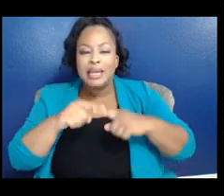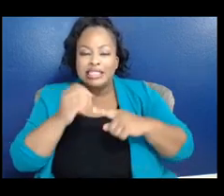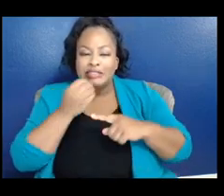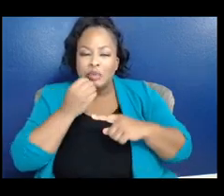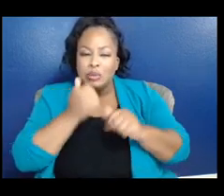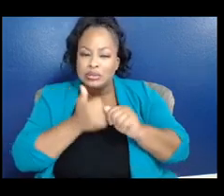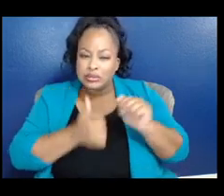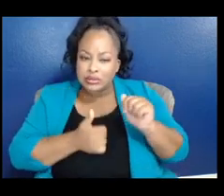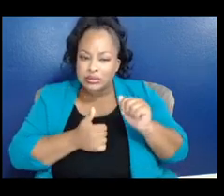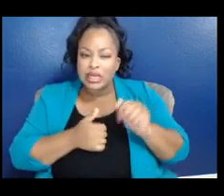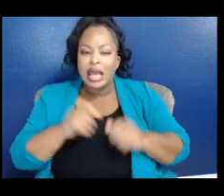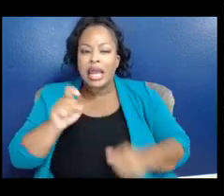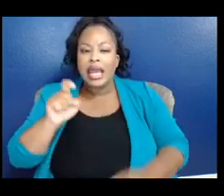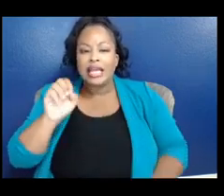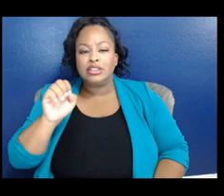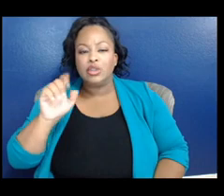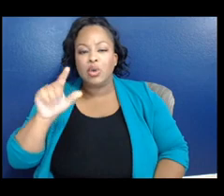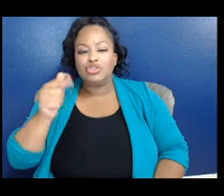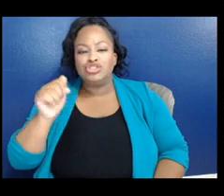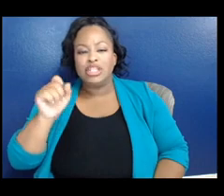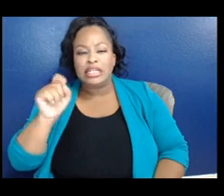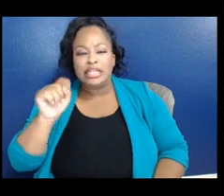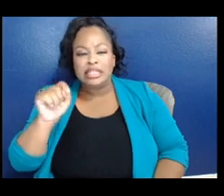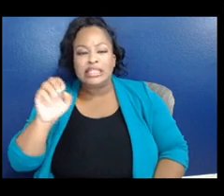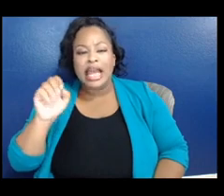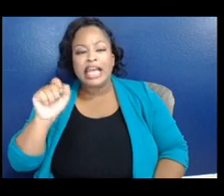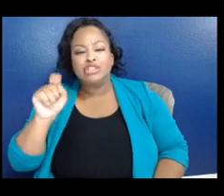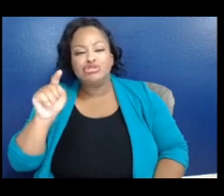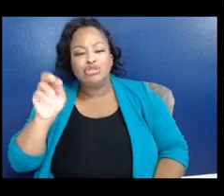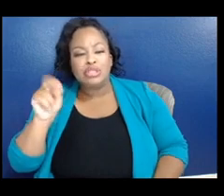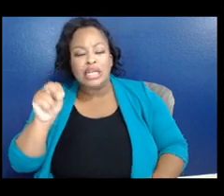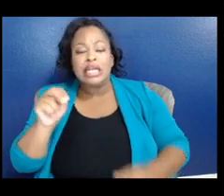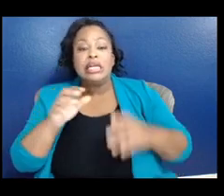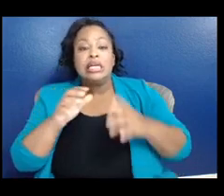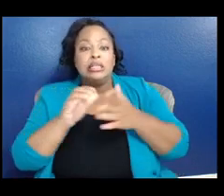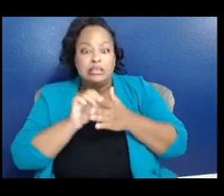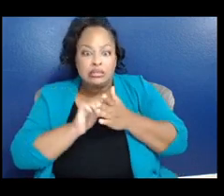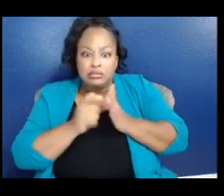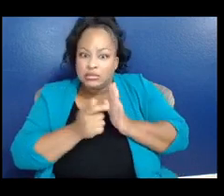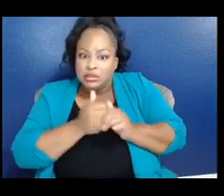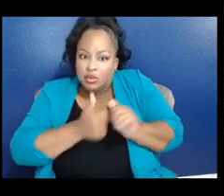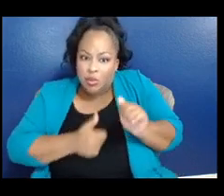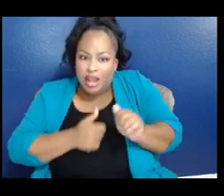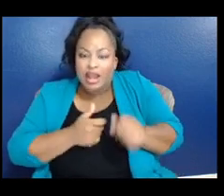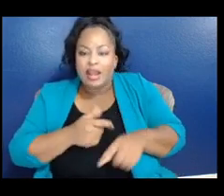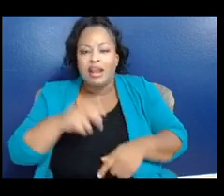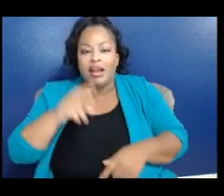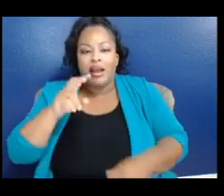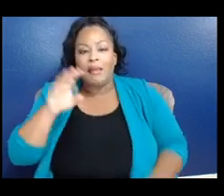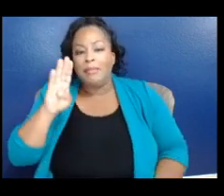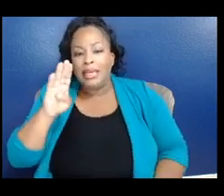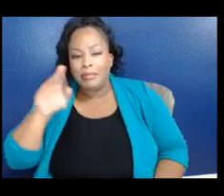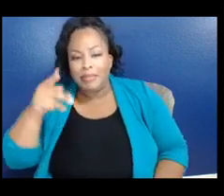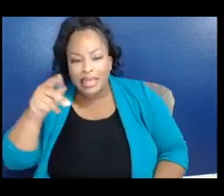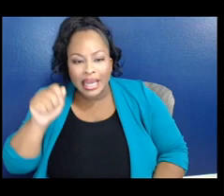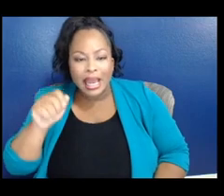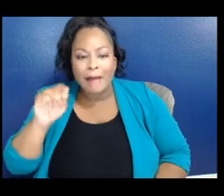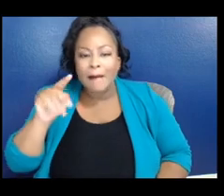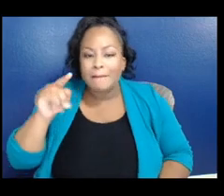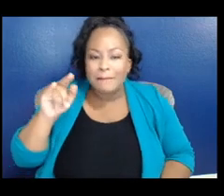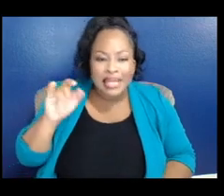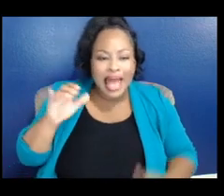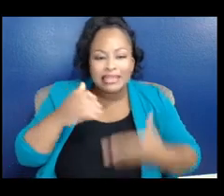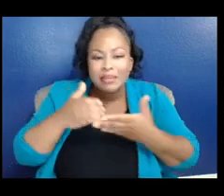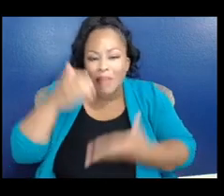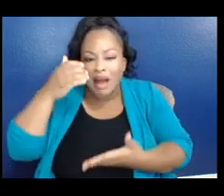know, exogenous estrogen, making sure that we stay away from these excessive estrogens, whether it's BPA in plastic bottles, just, you